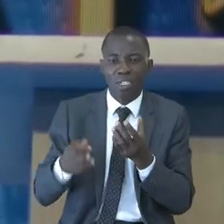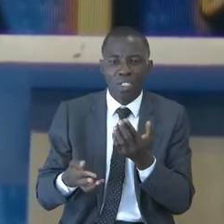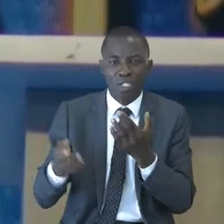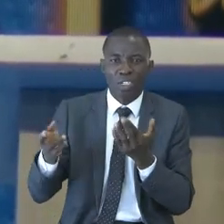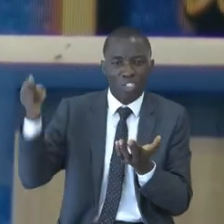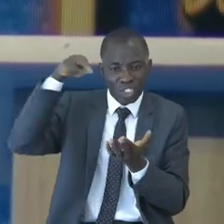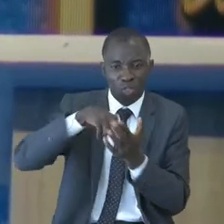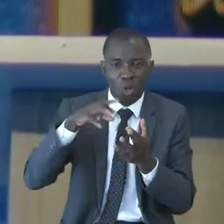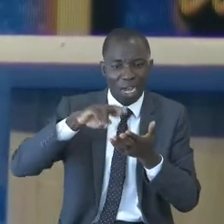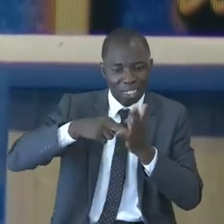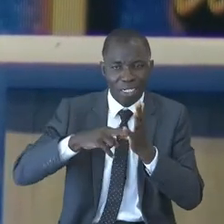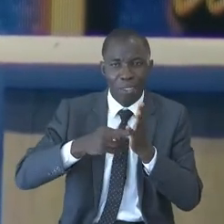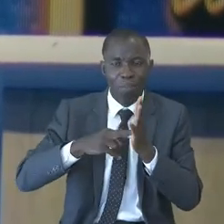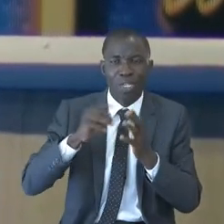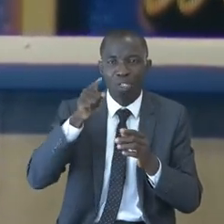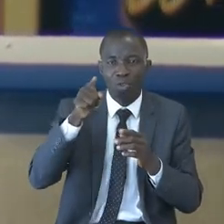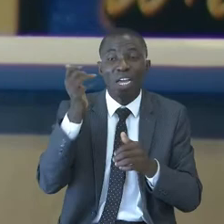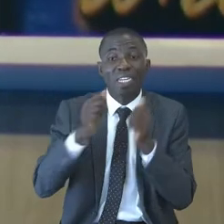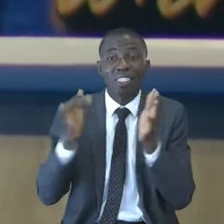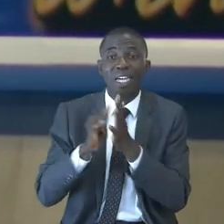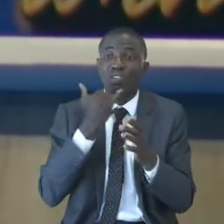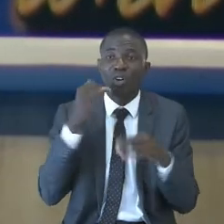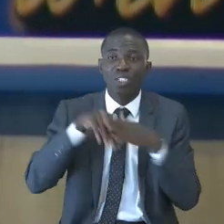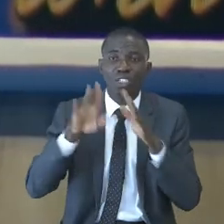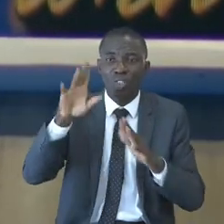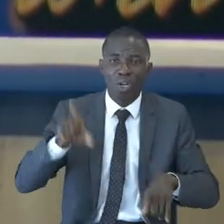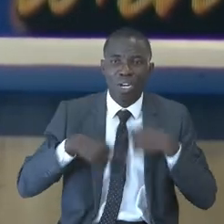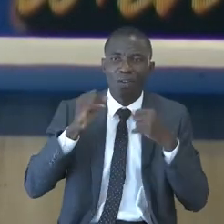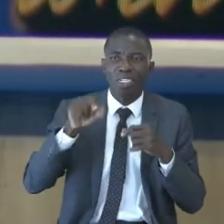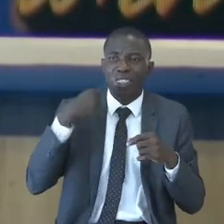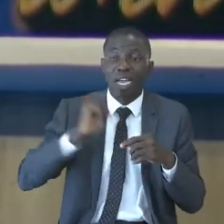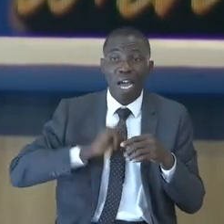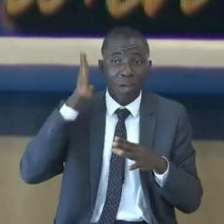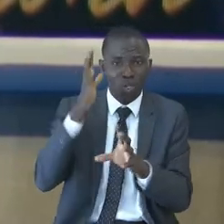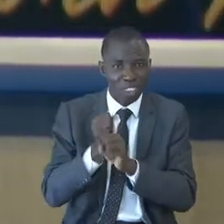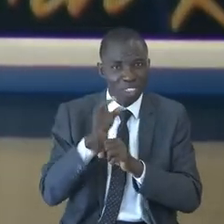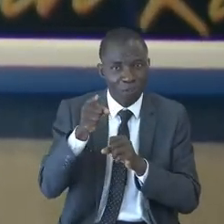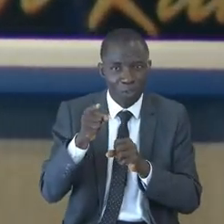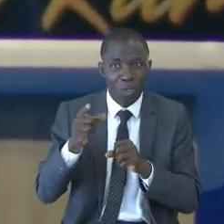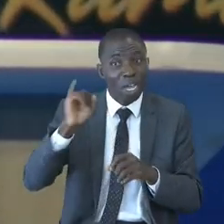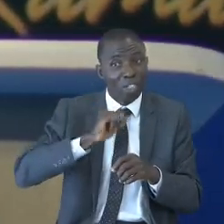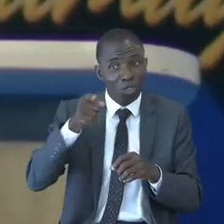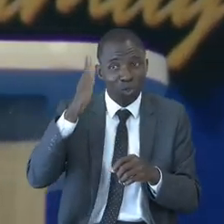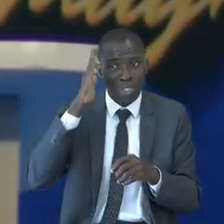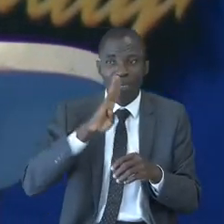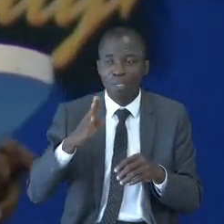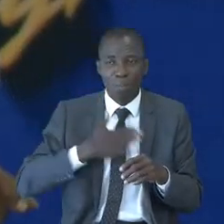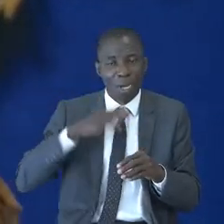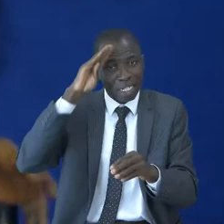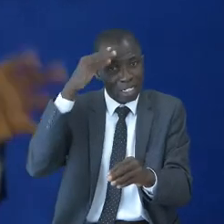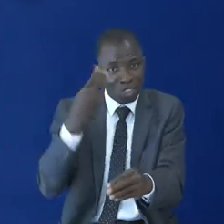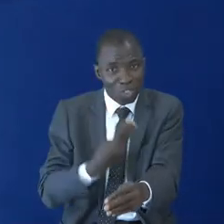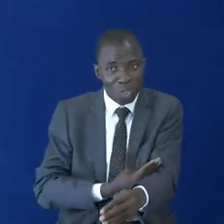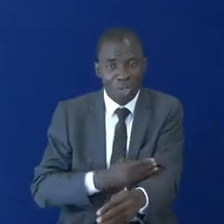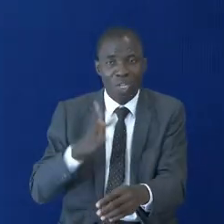everything that has gone wrong in your life, he says, and I will receive you. And ye shall be my sons and